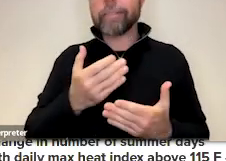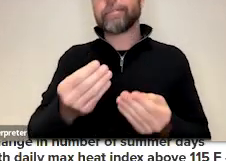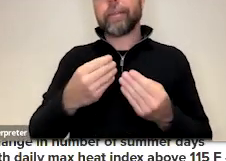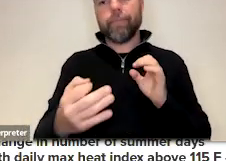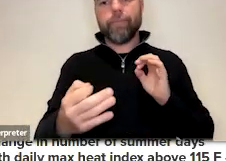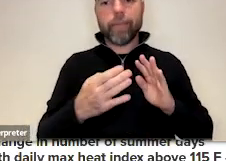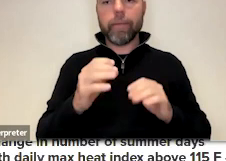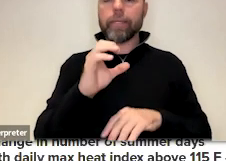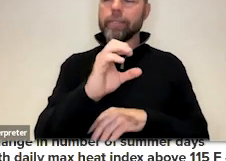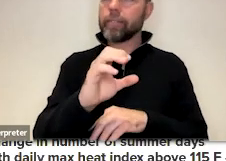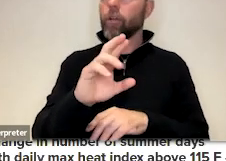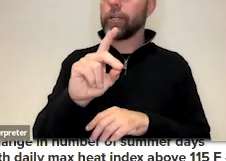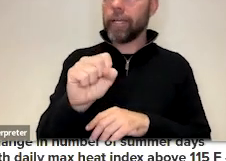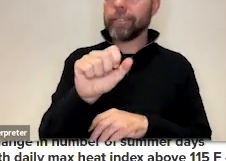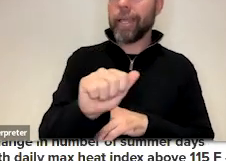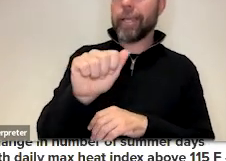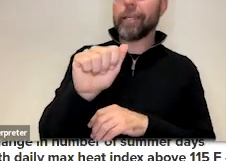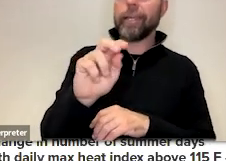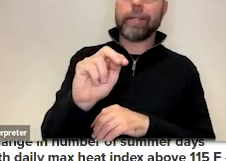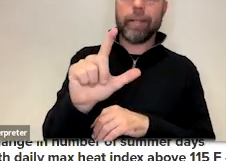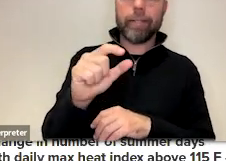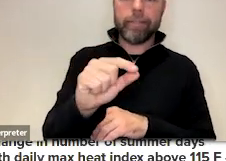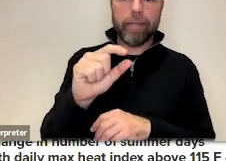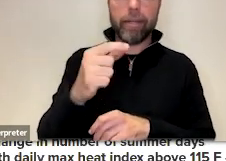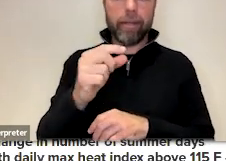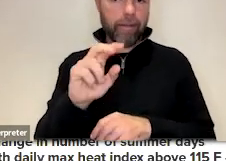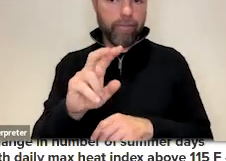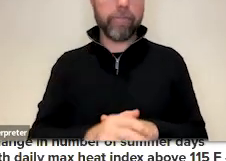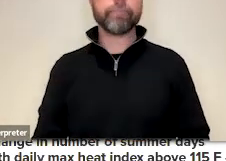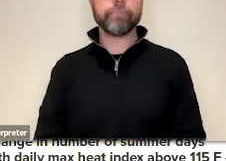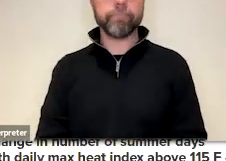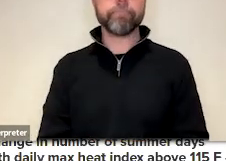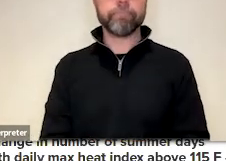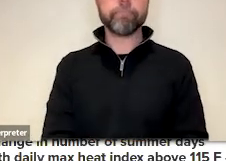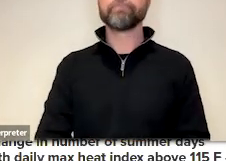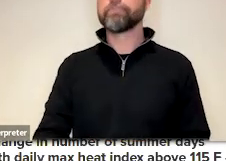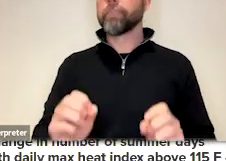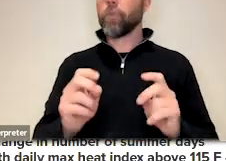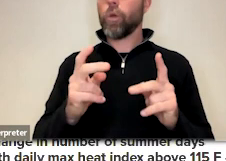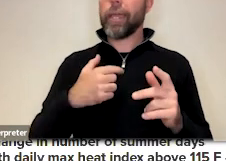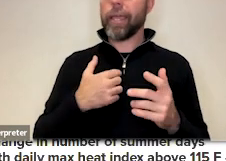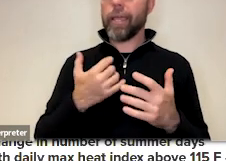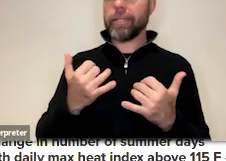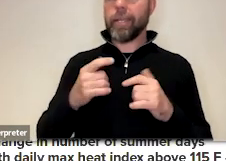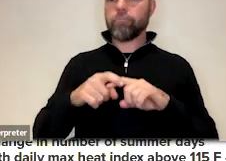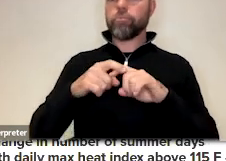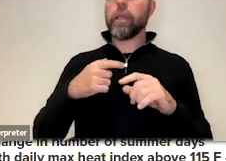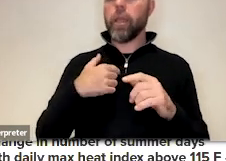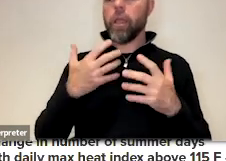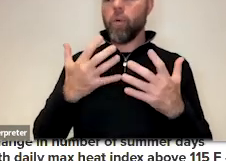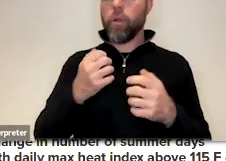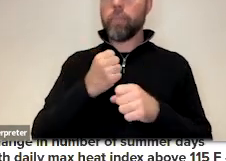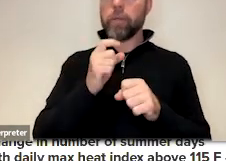feedback. CCRDS at anl.gov. All right, I'm going to stop here because I do want to